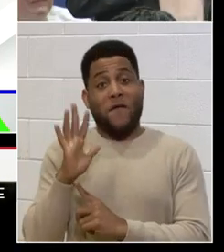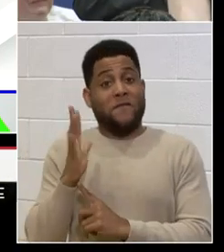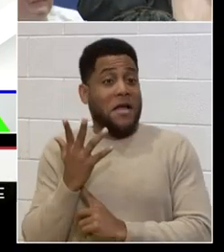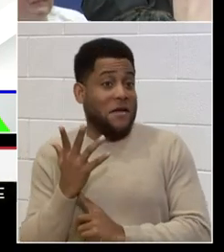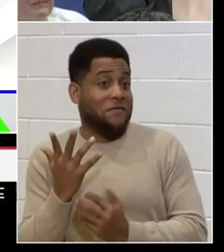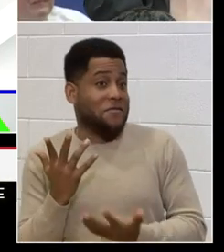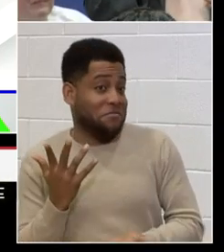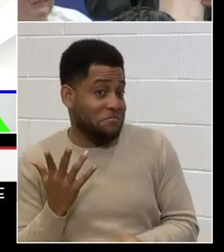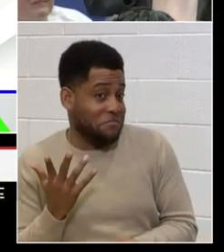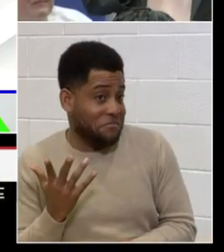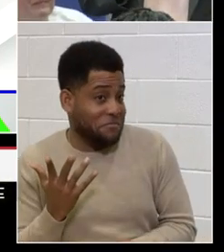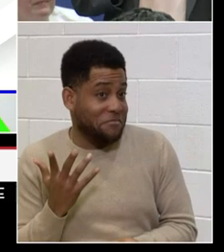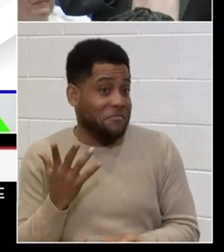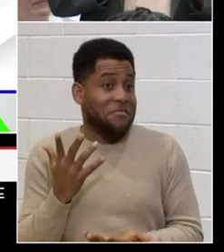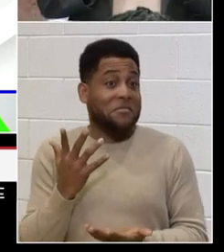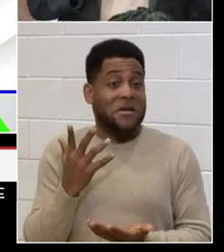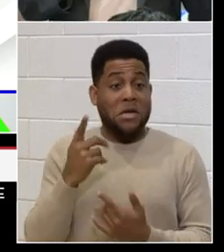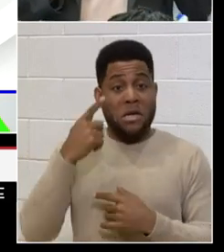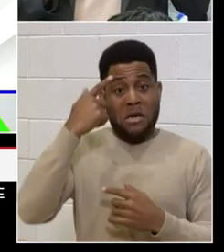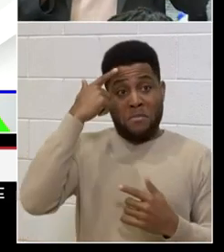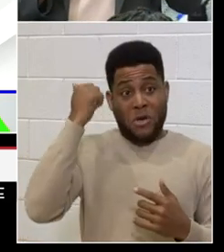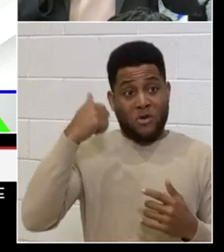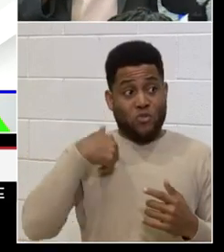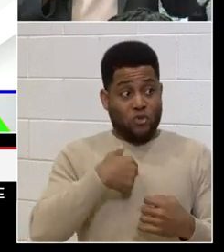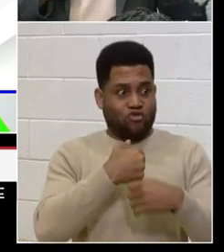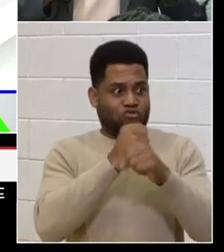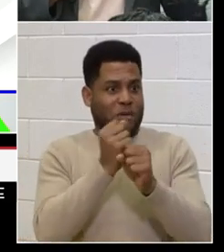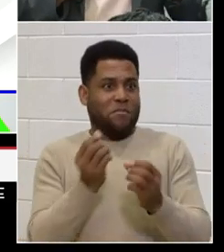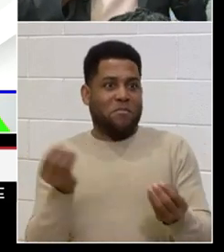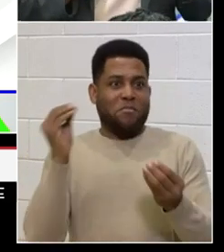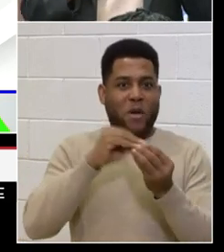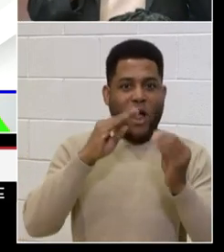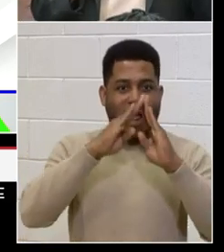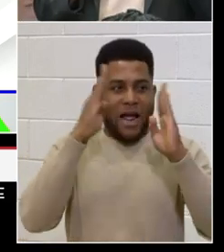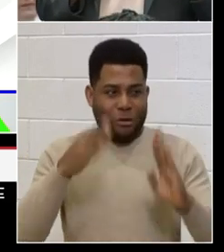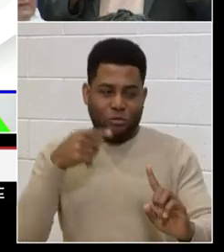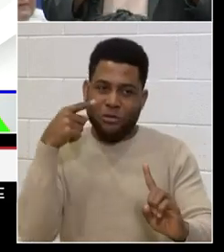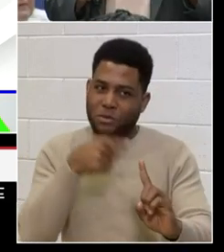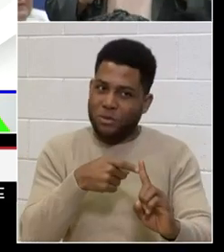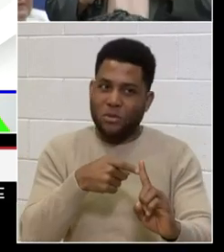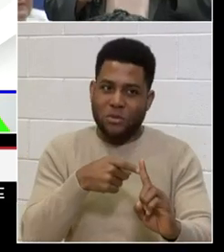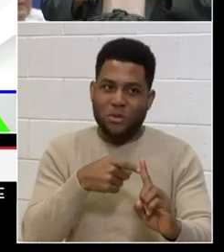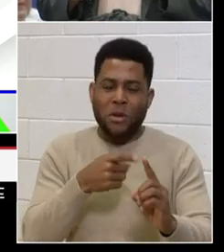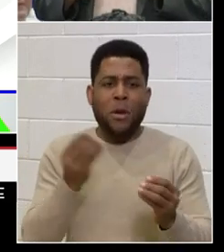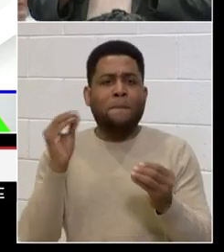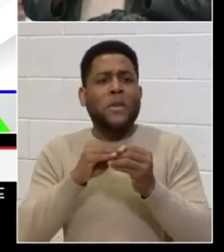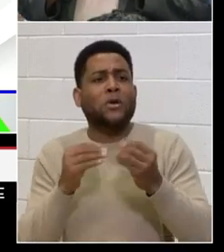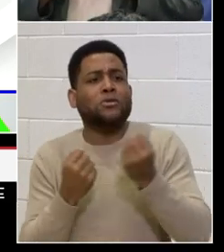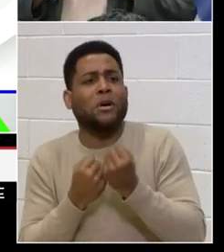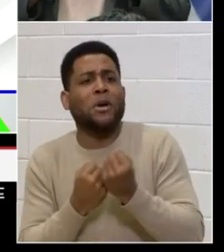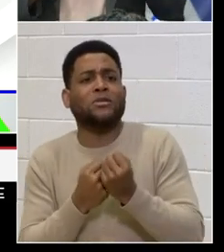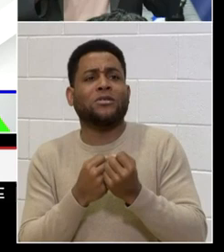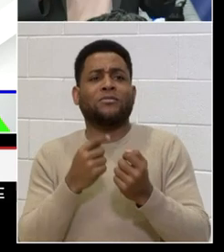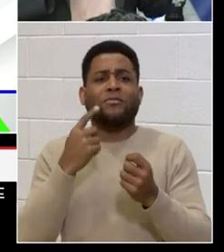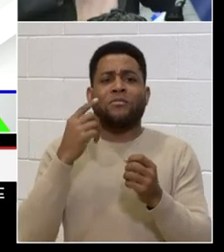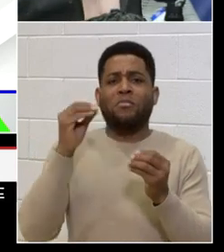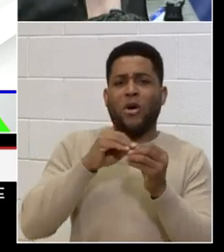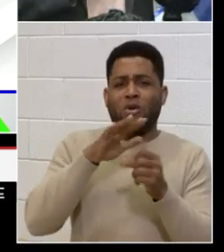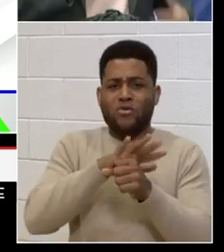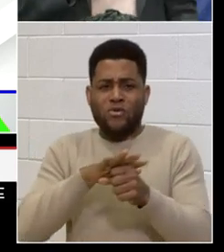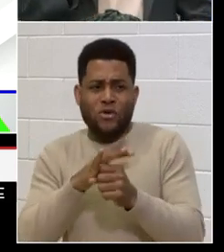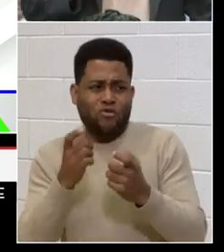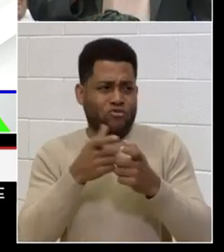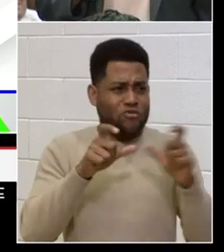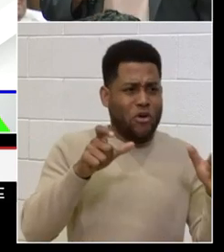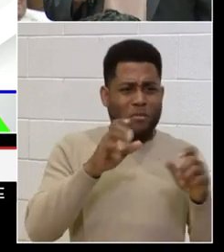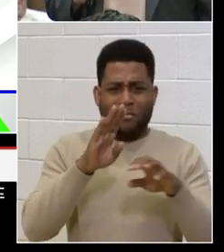have produced more housing, support for local and large businesses, as well as